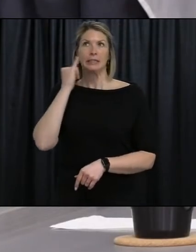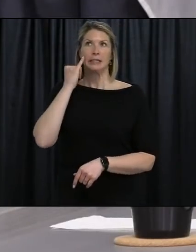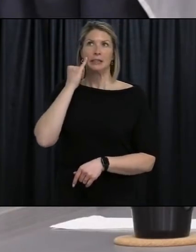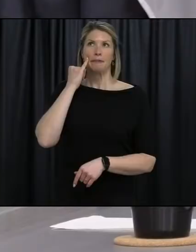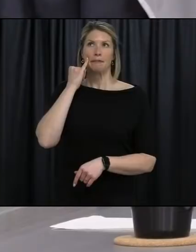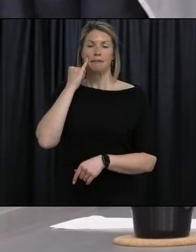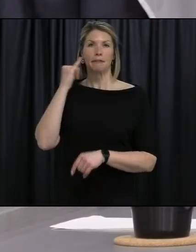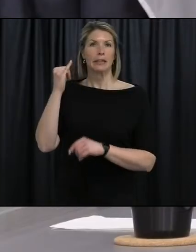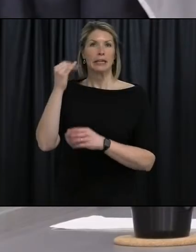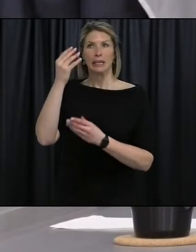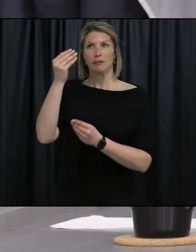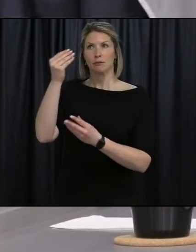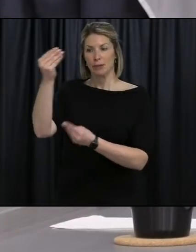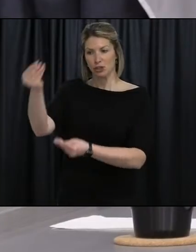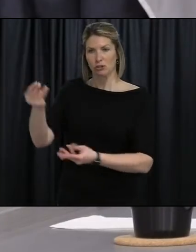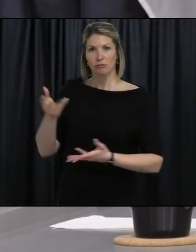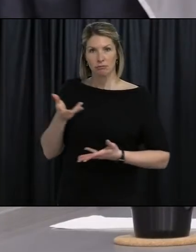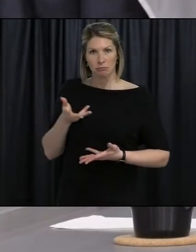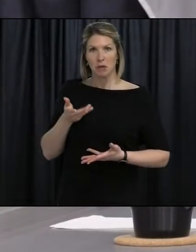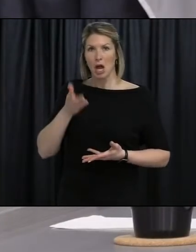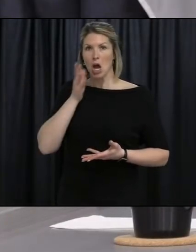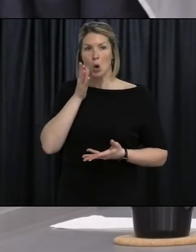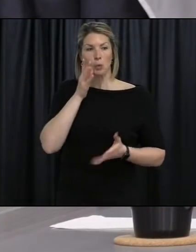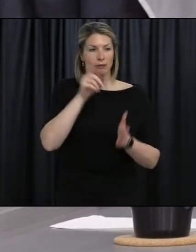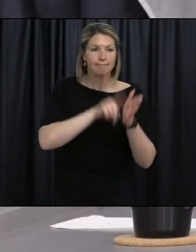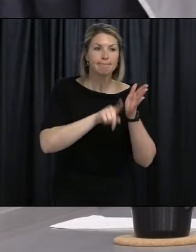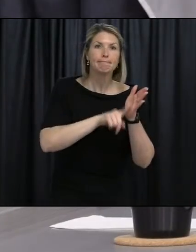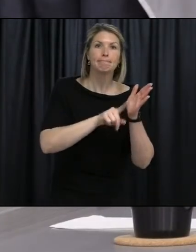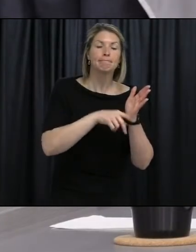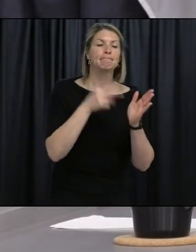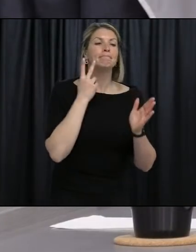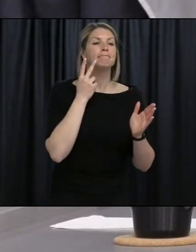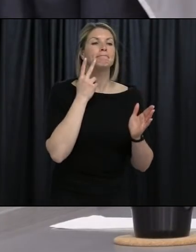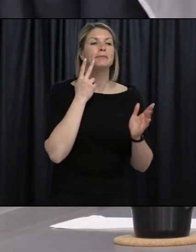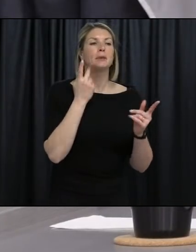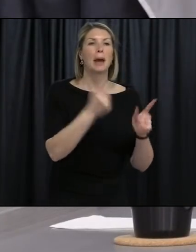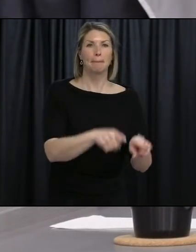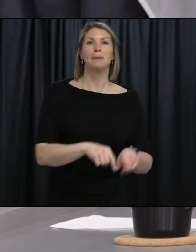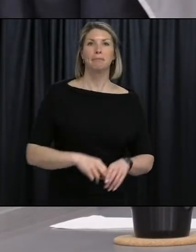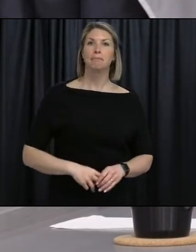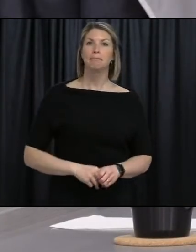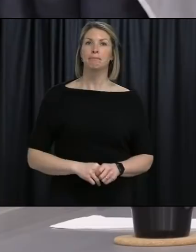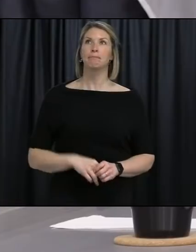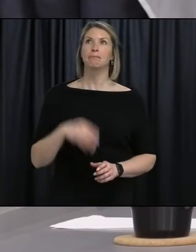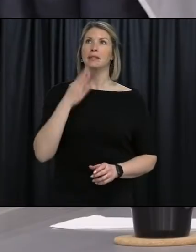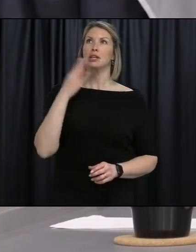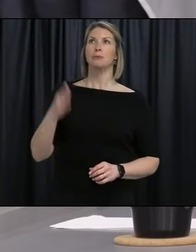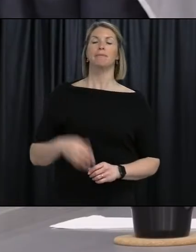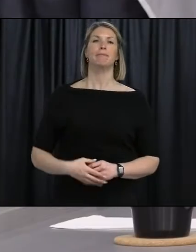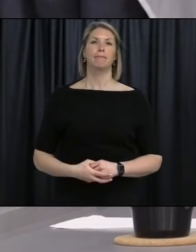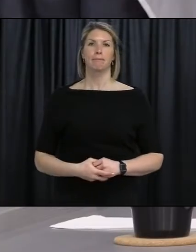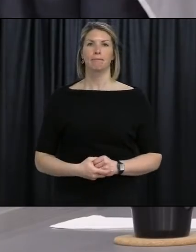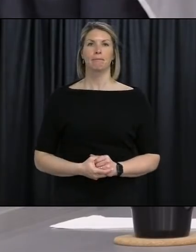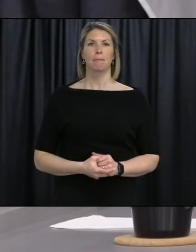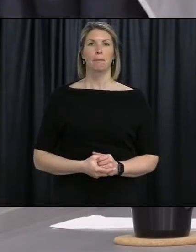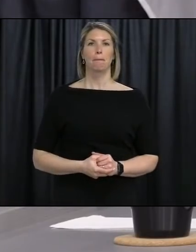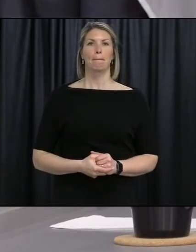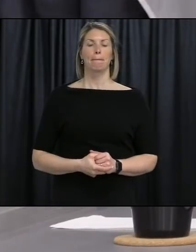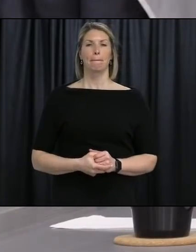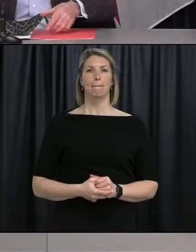information you could supply us, we'll go and look at that and see if we can find an explanation for it. Thank you.